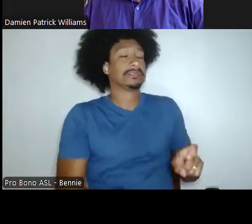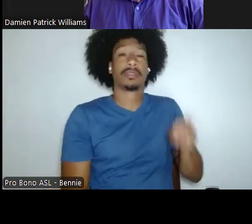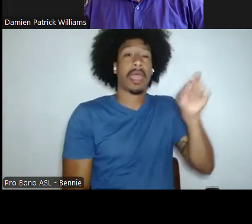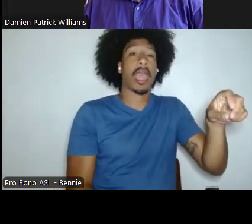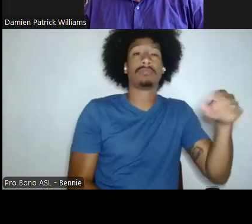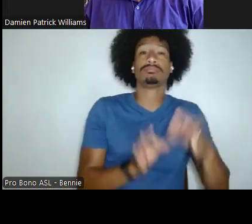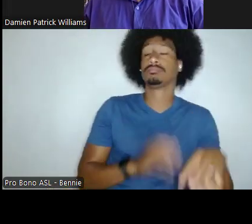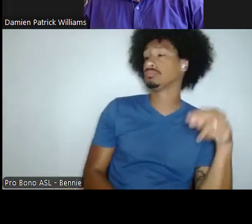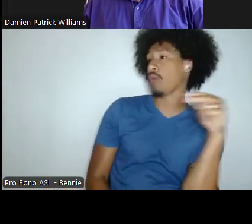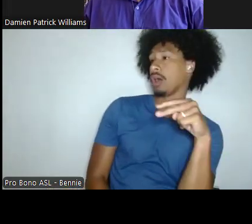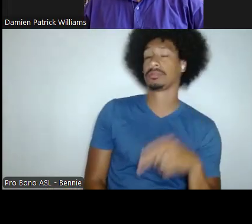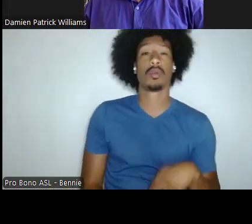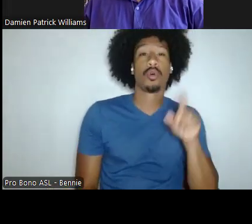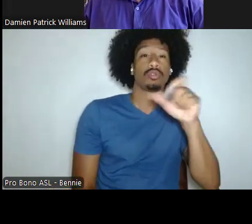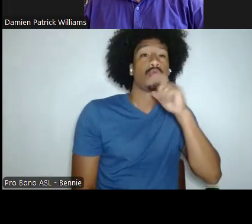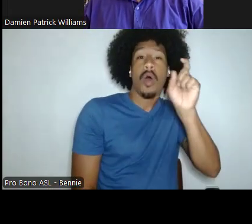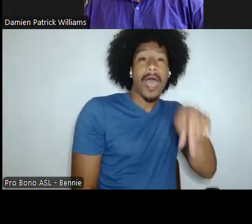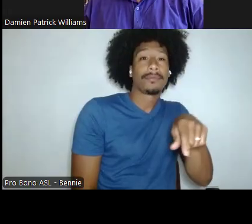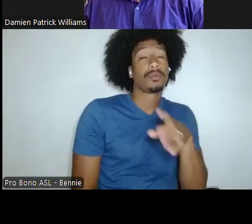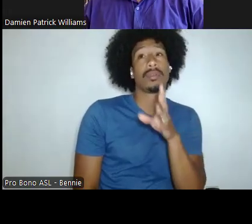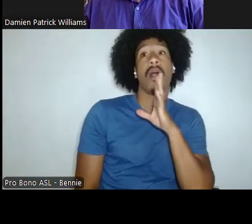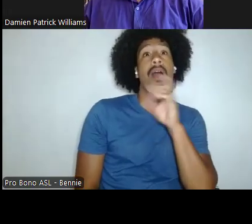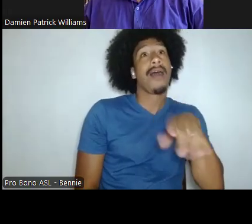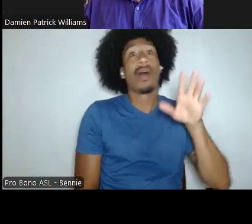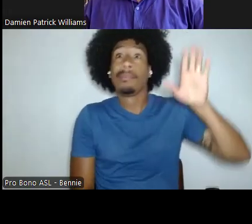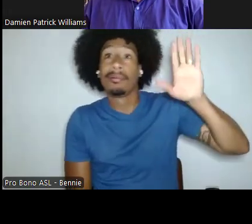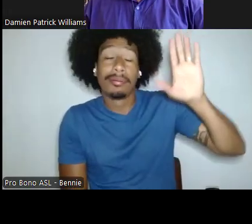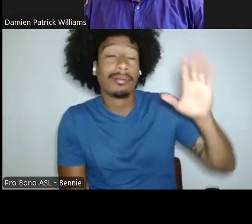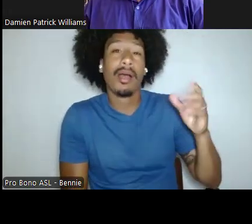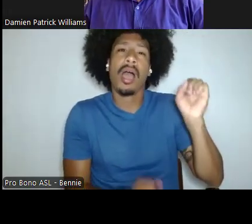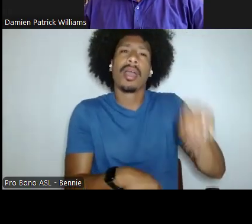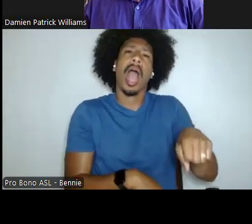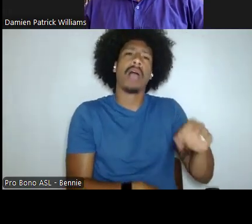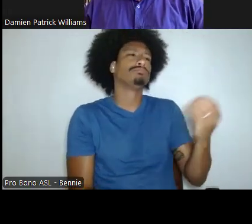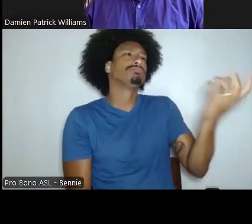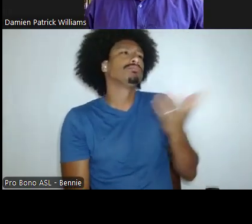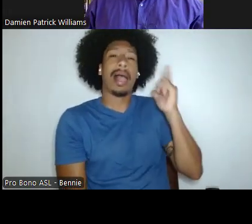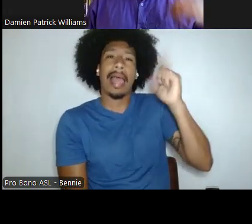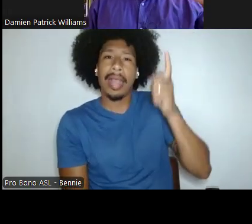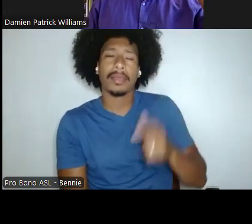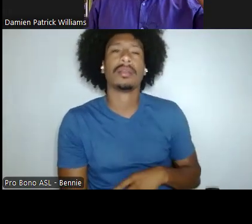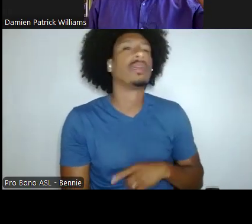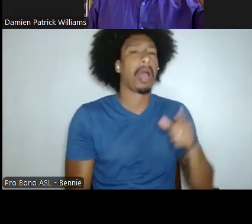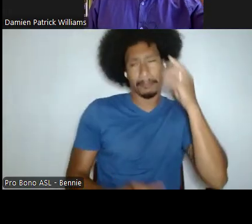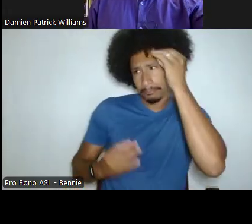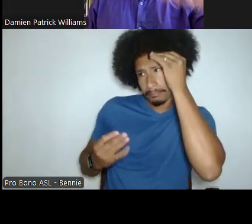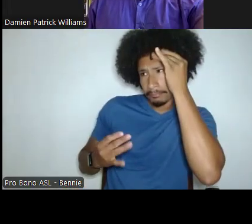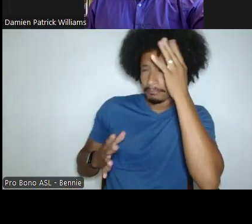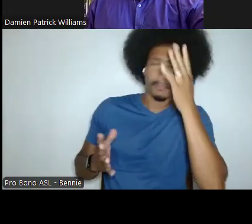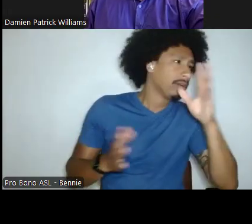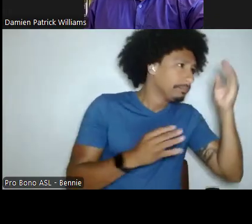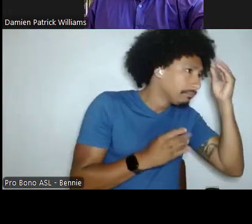report later, and like through any one of a number of means, they can get back to us about their thoughts about anything related to the